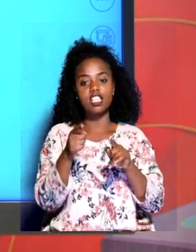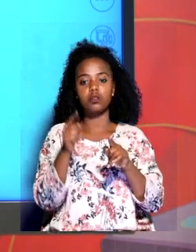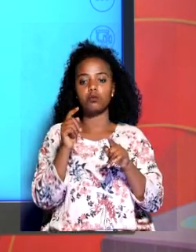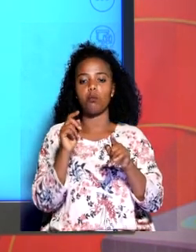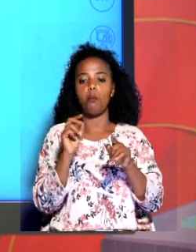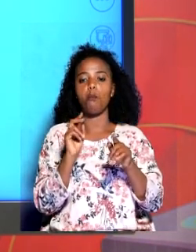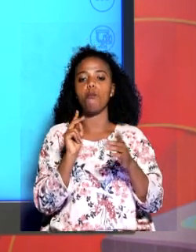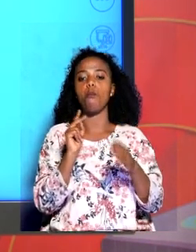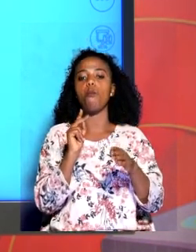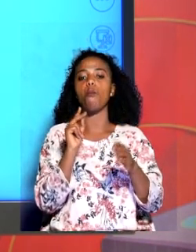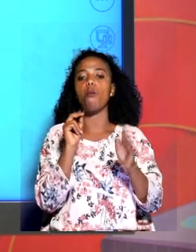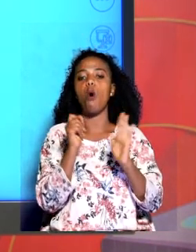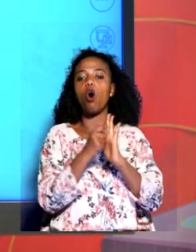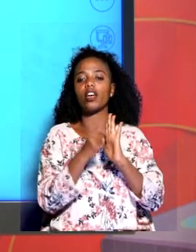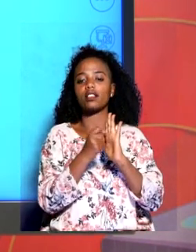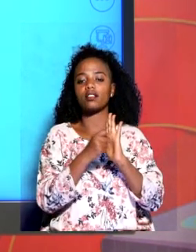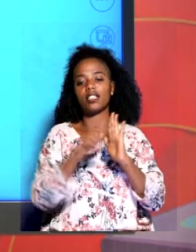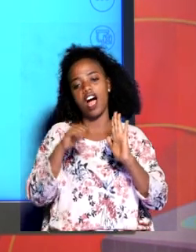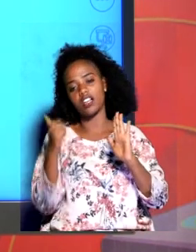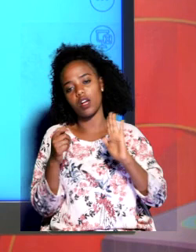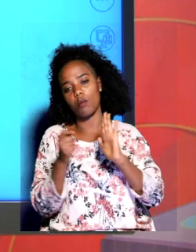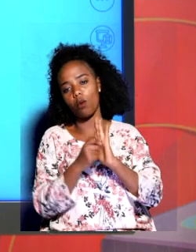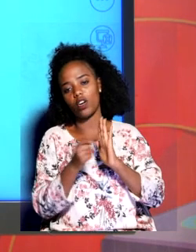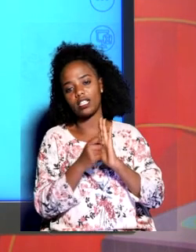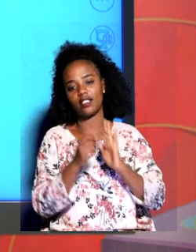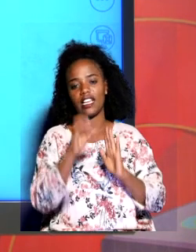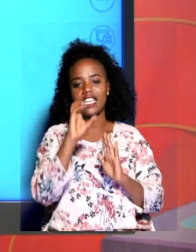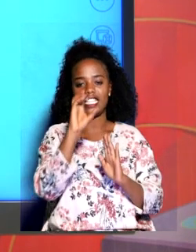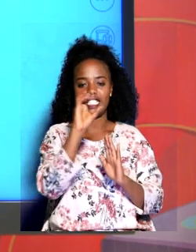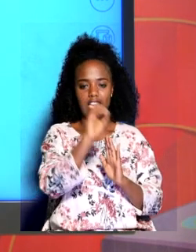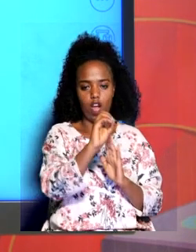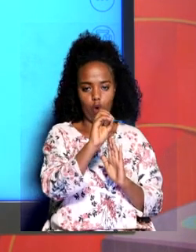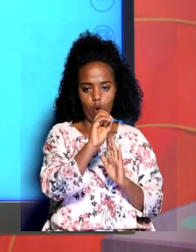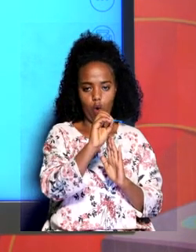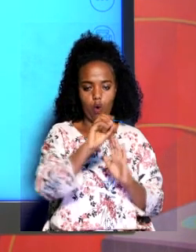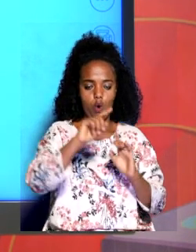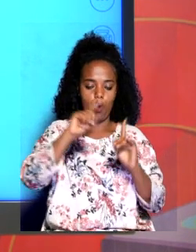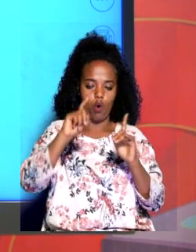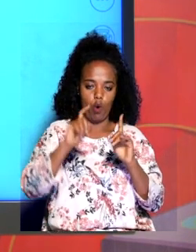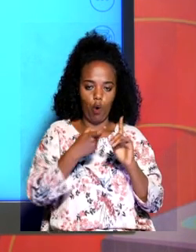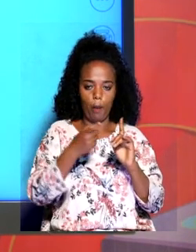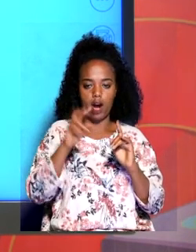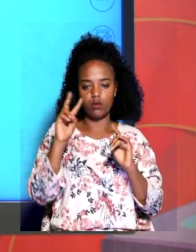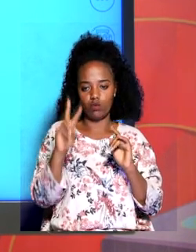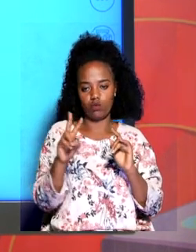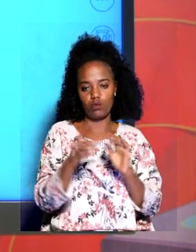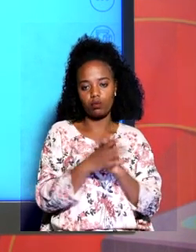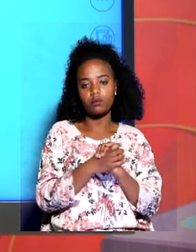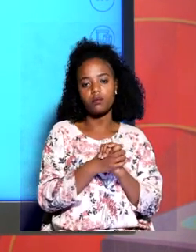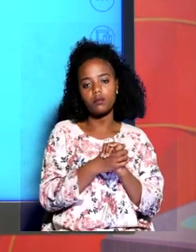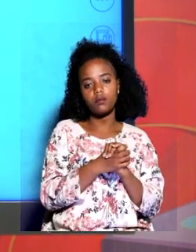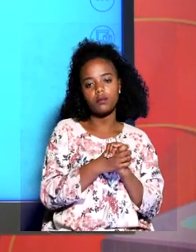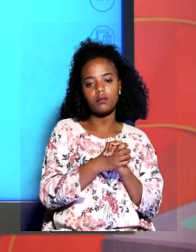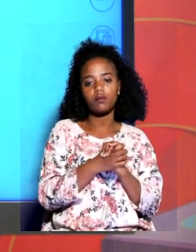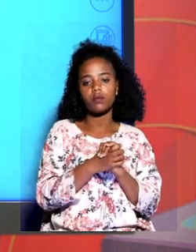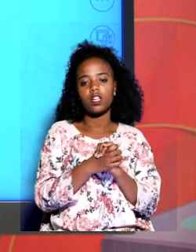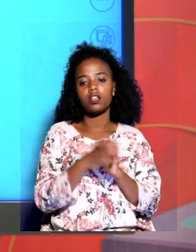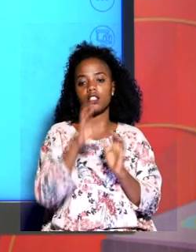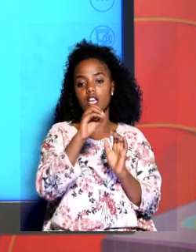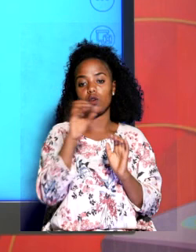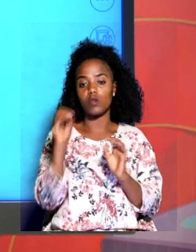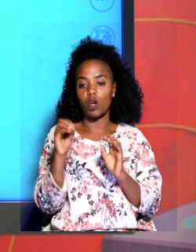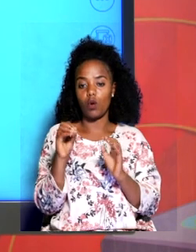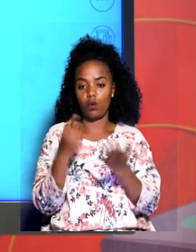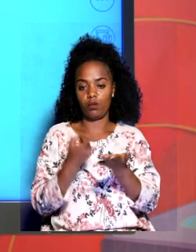points. The other corner point here it is 0, comma 2. 0, 0, and we have